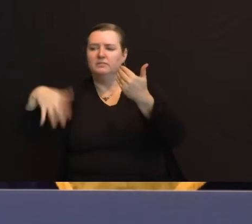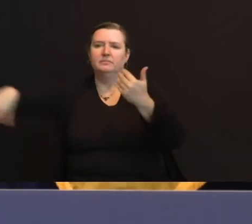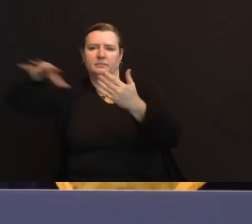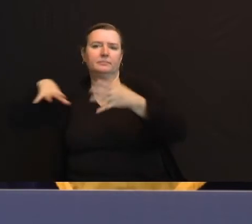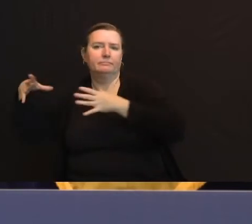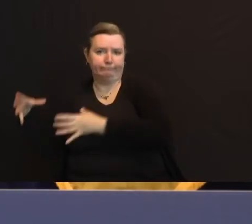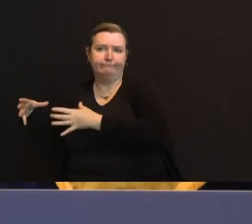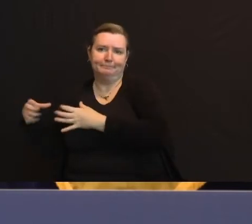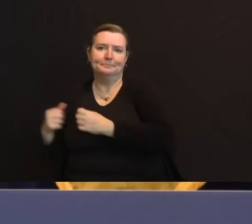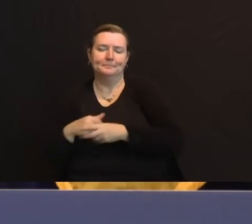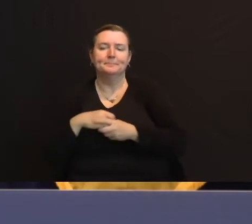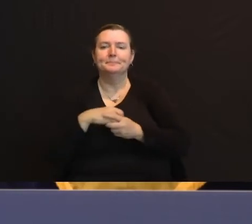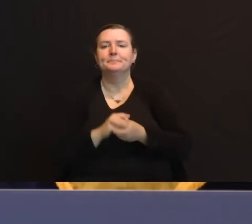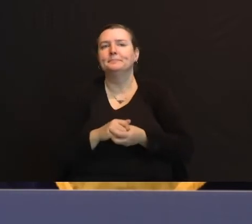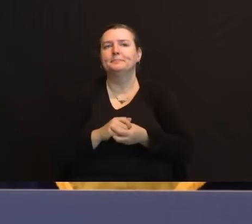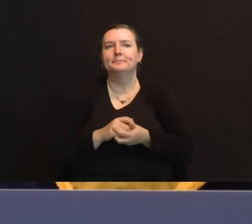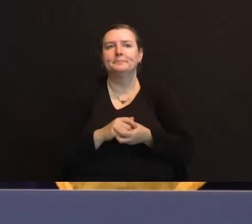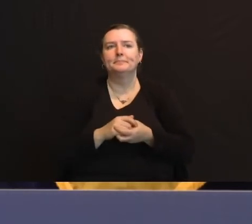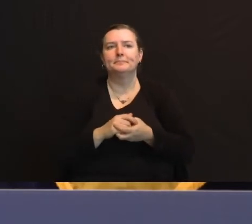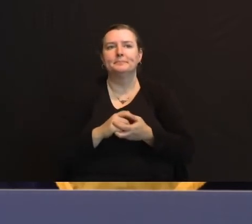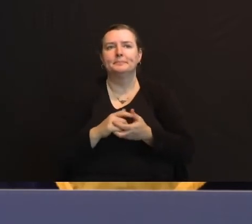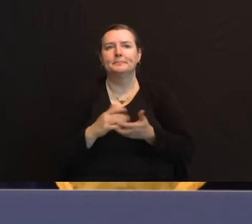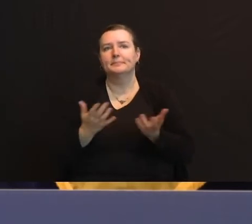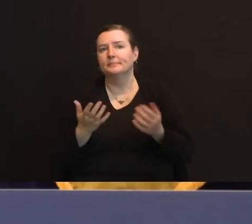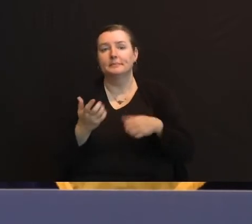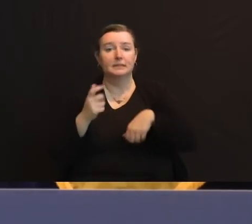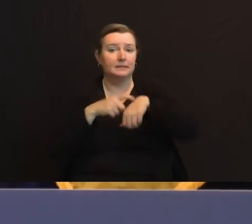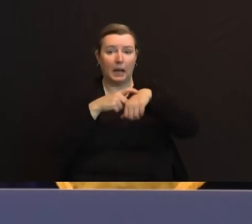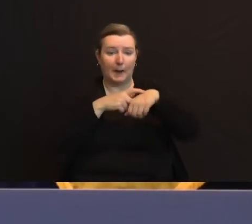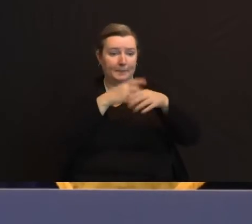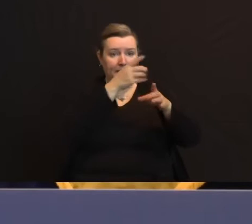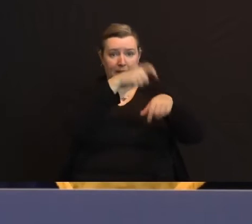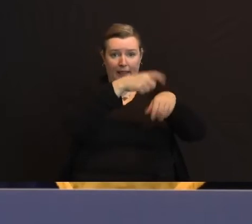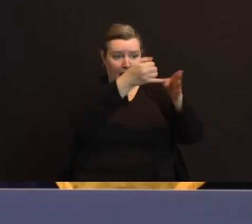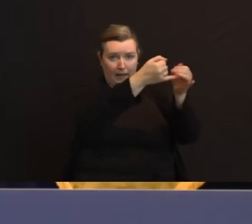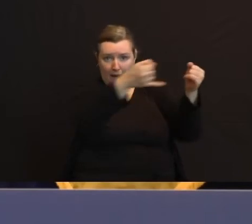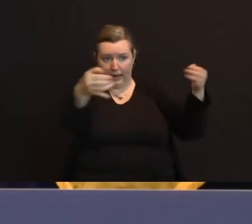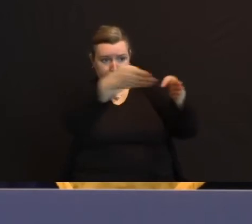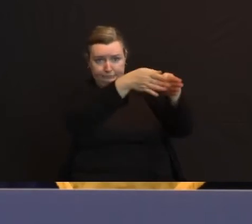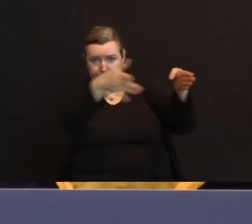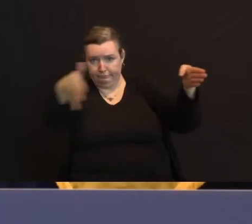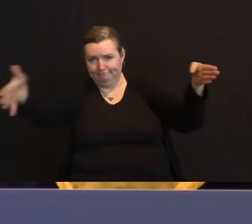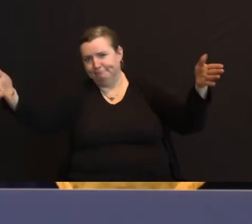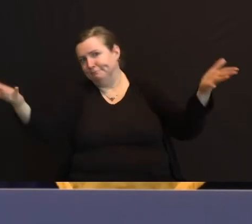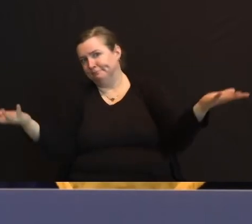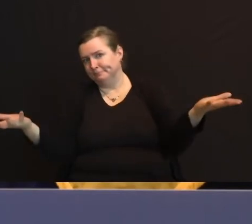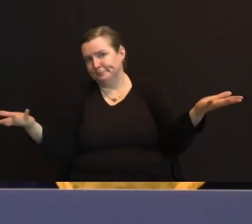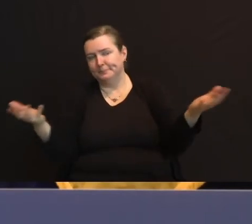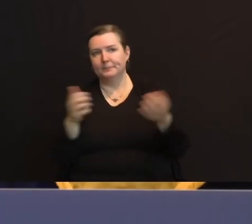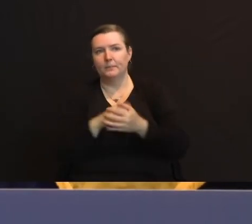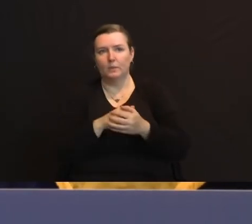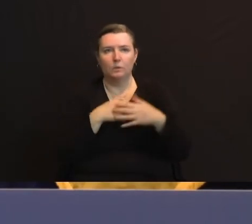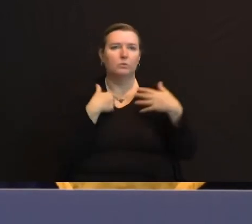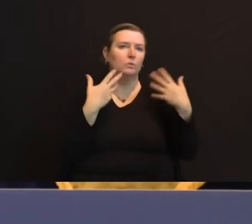is a realistic time frame to think that we've got access to everybody in the state who wants it, and we want everyone to want it?